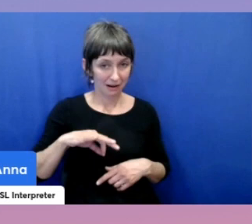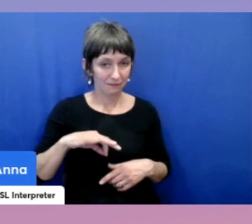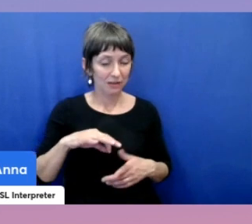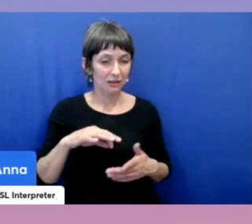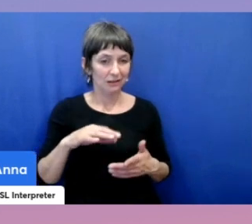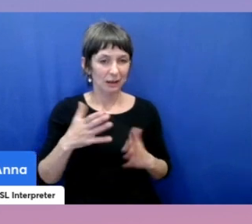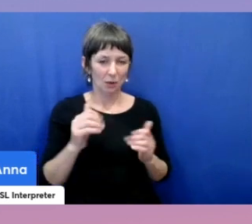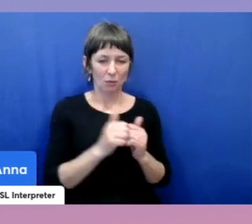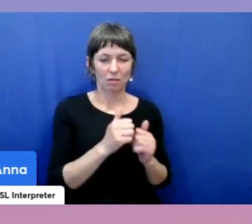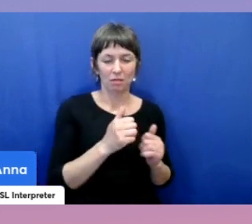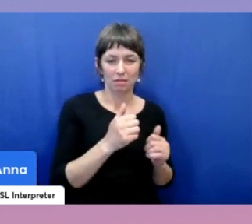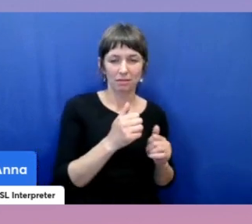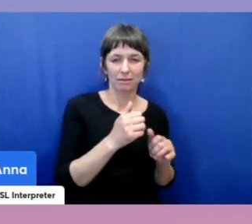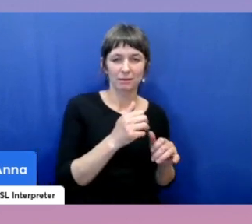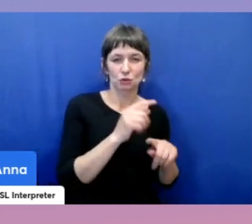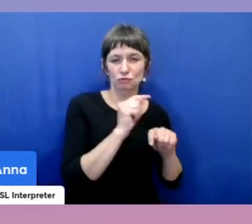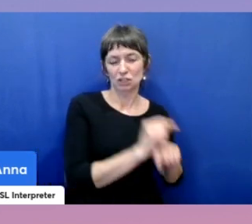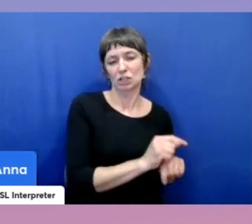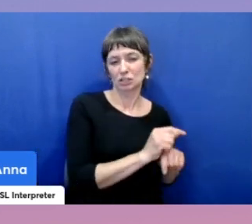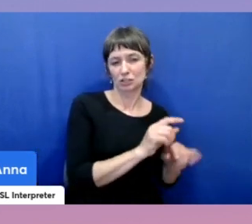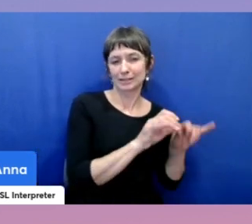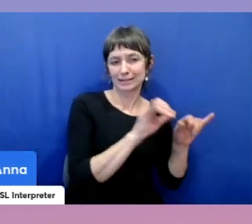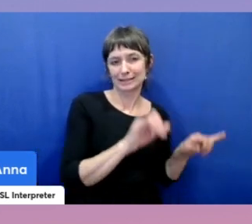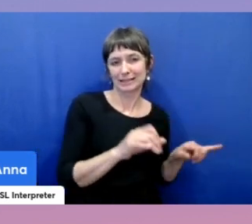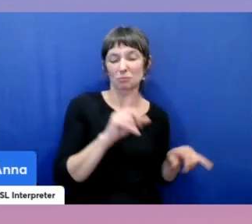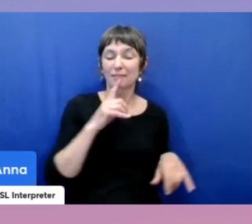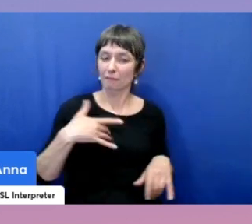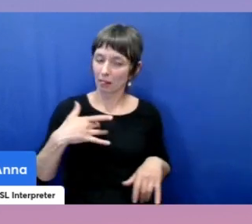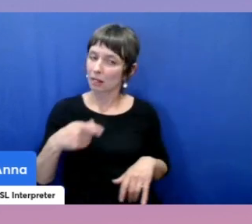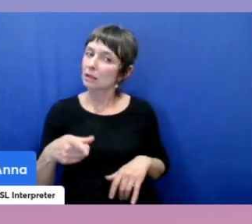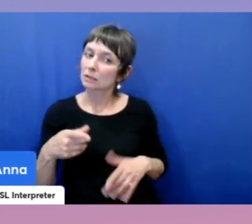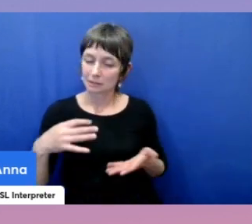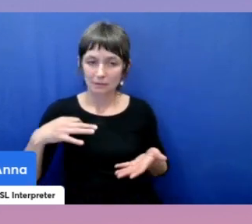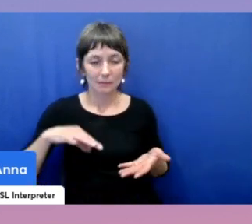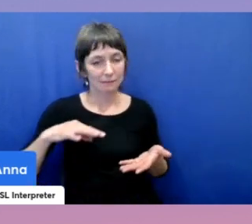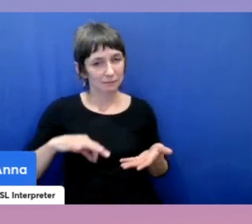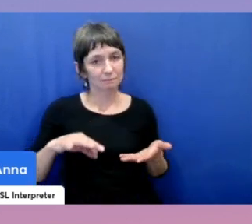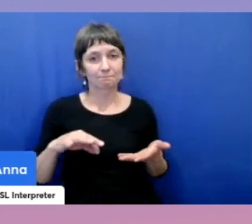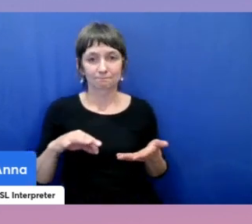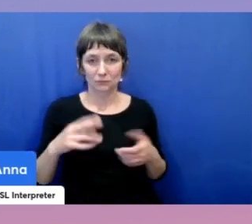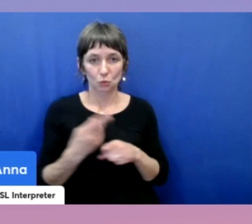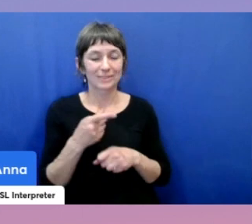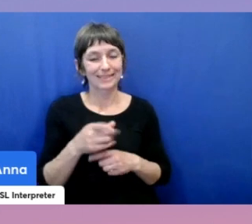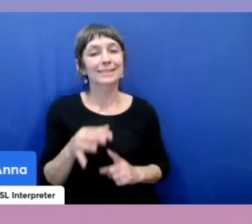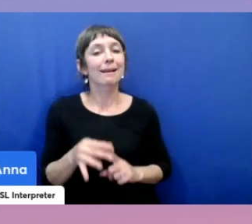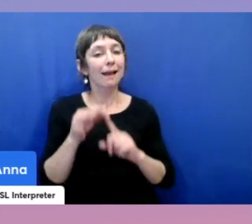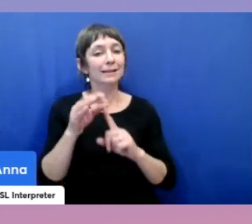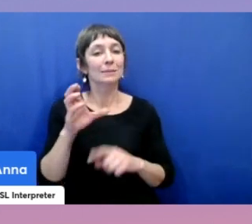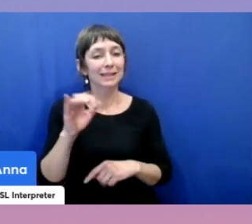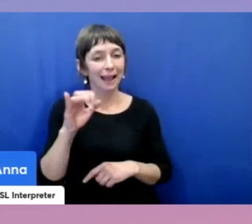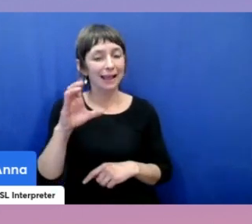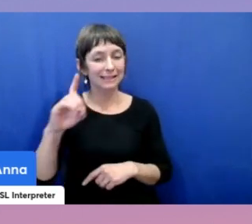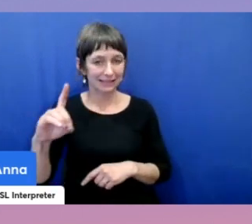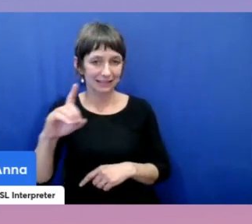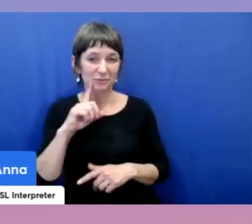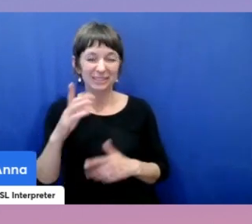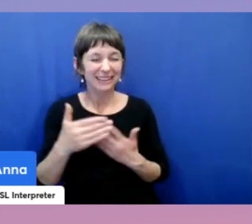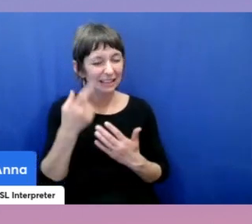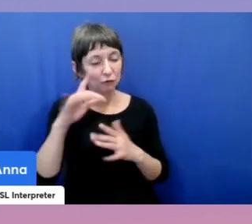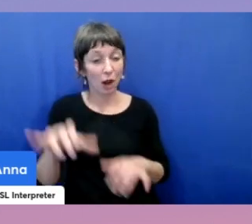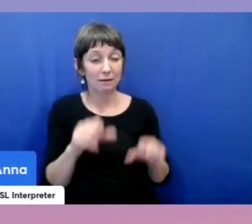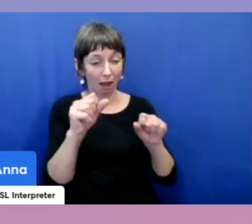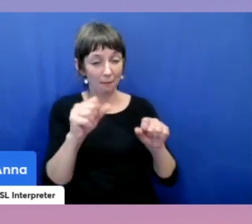We are pretty useful using this custom CICD, and it's easy for adoption